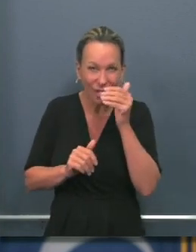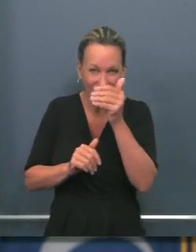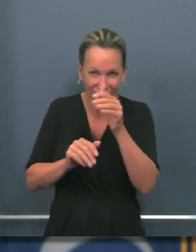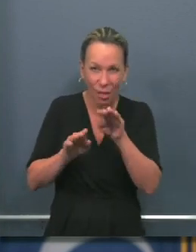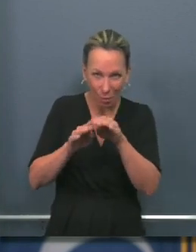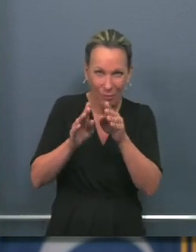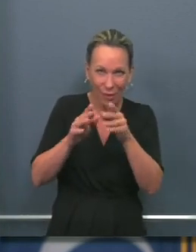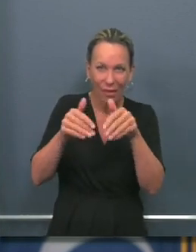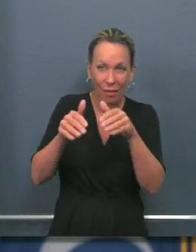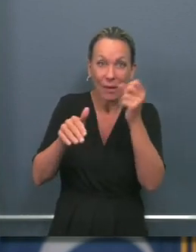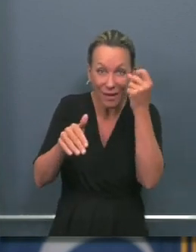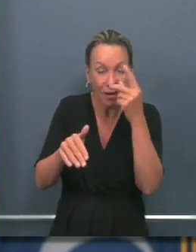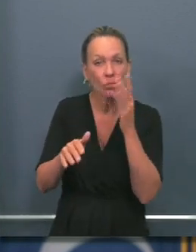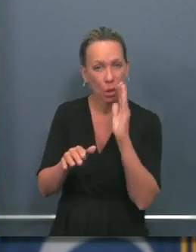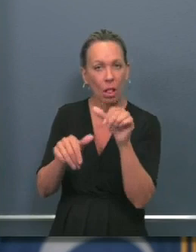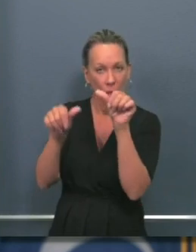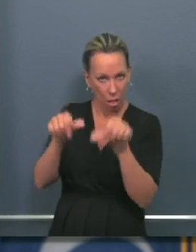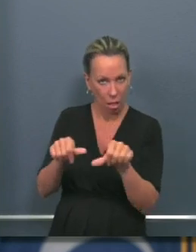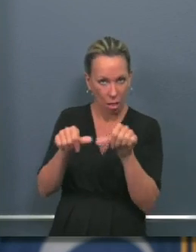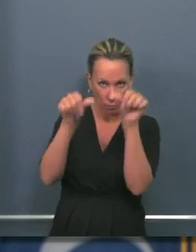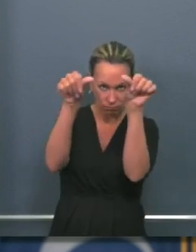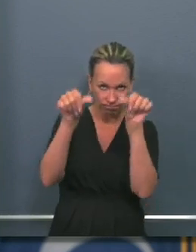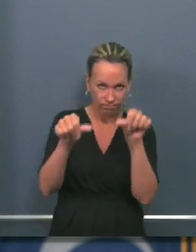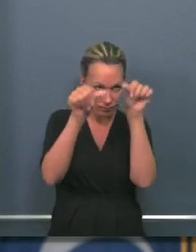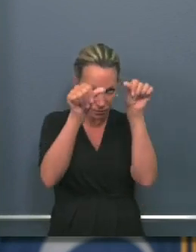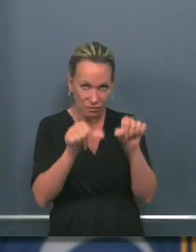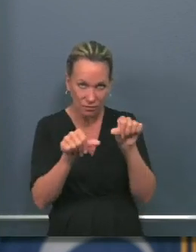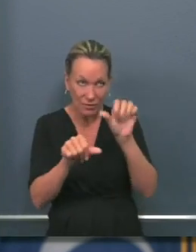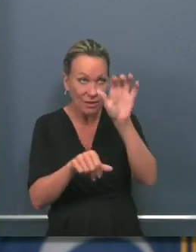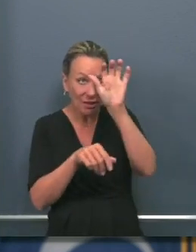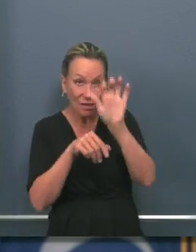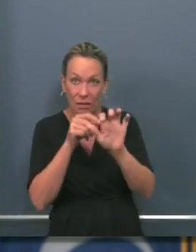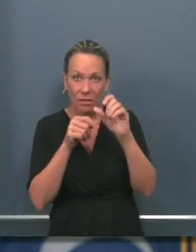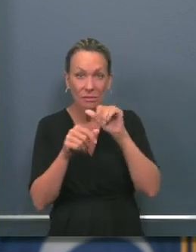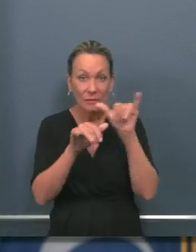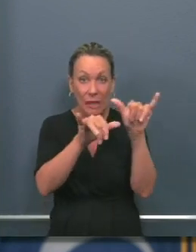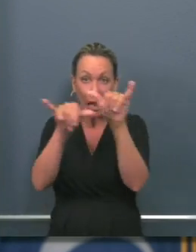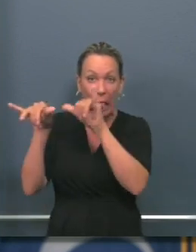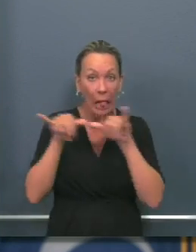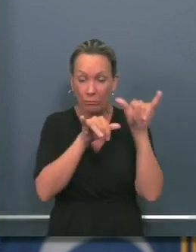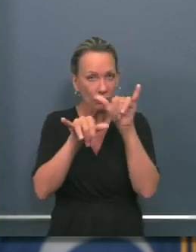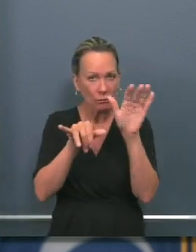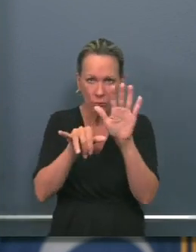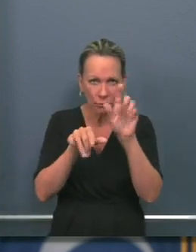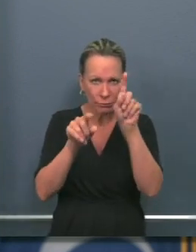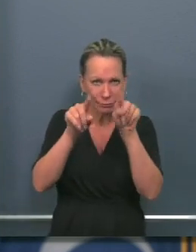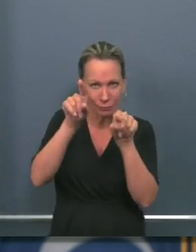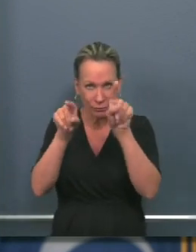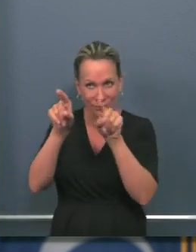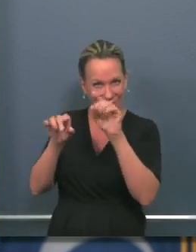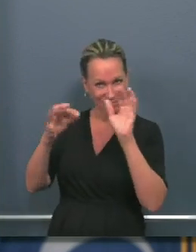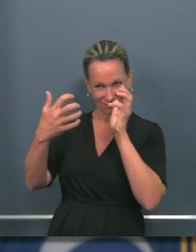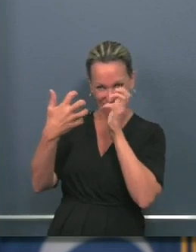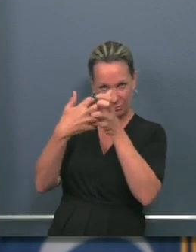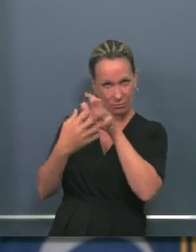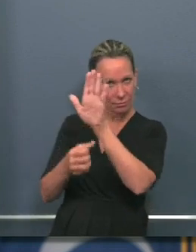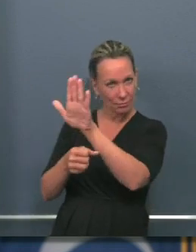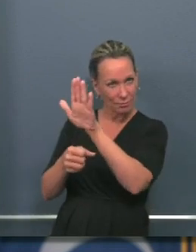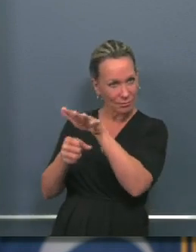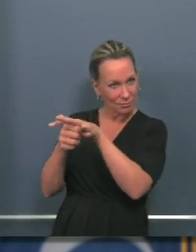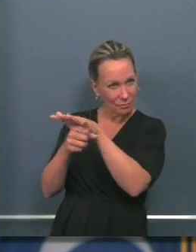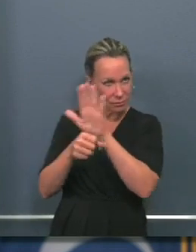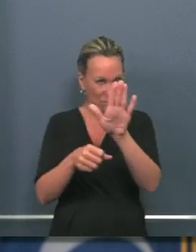working with both industry and labor, and they want to tighten up some aspects of their guidelines. That's very encouraging and has been a very,